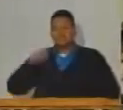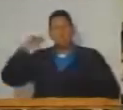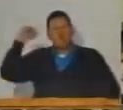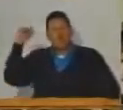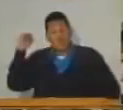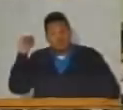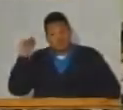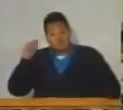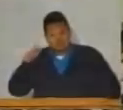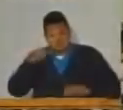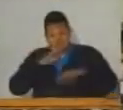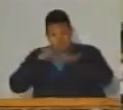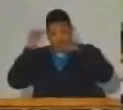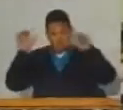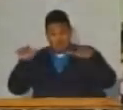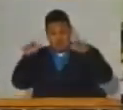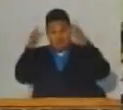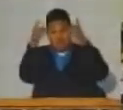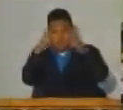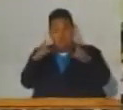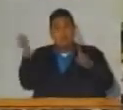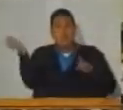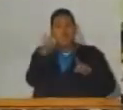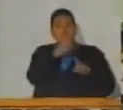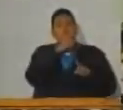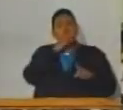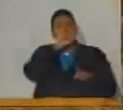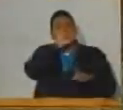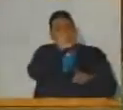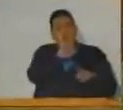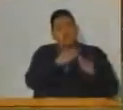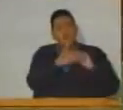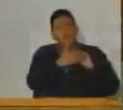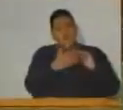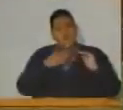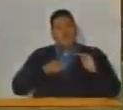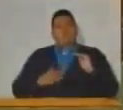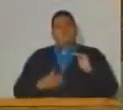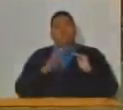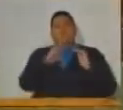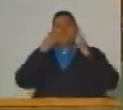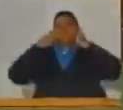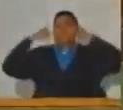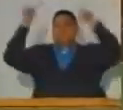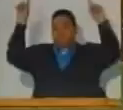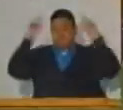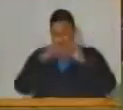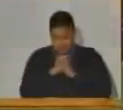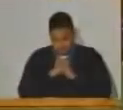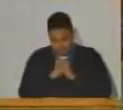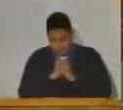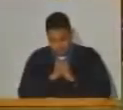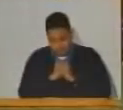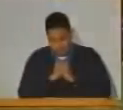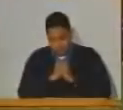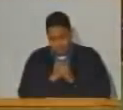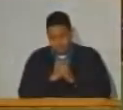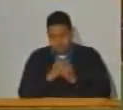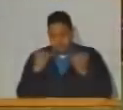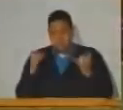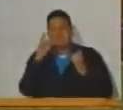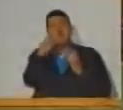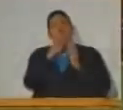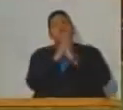And a call to action to everyone who loves Jamaica and wish its success. I join you in